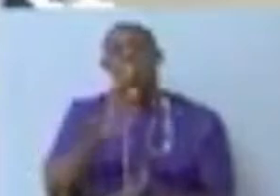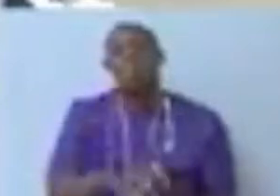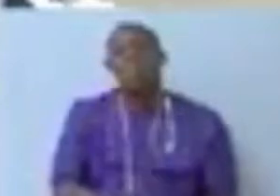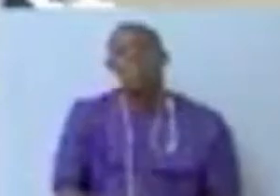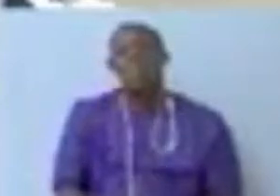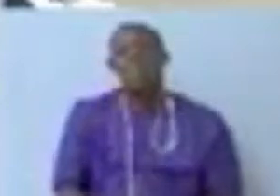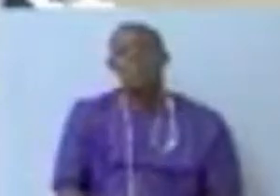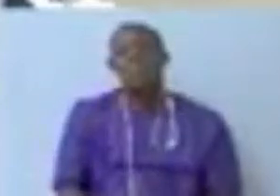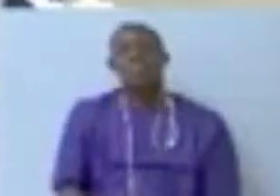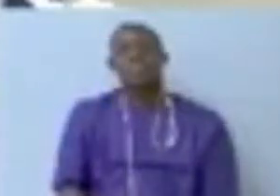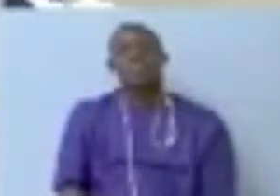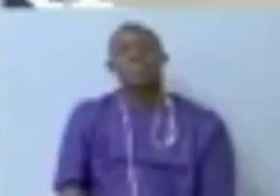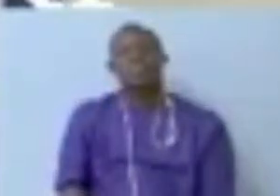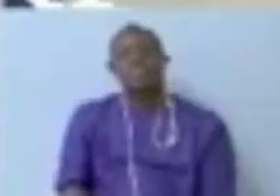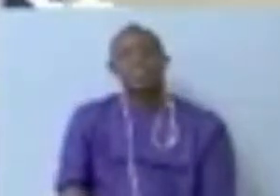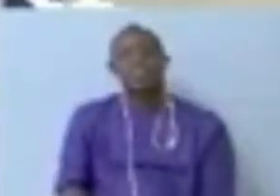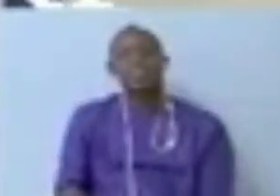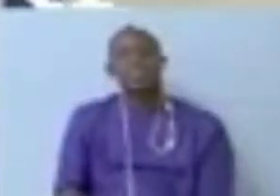nyinki jumale ya.